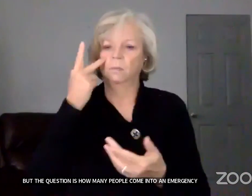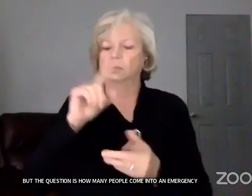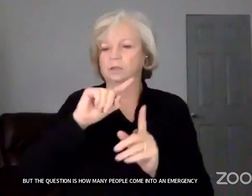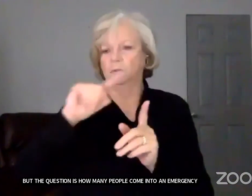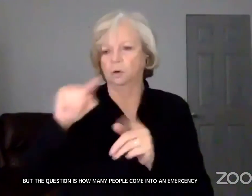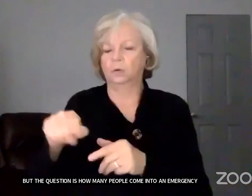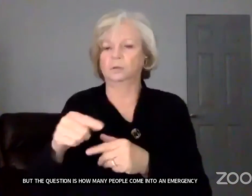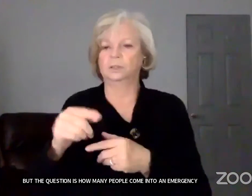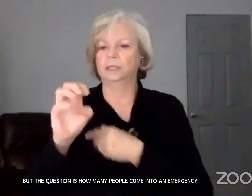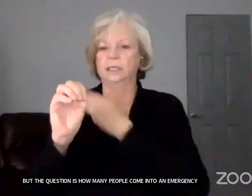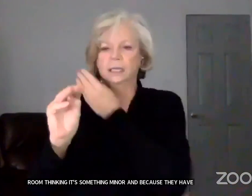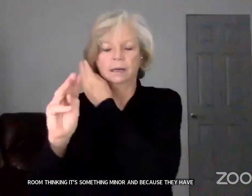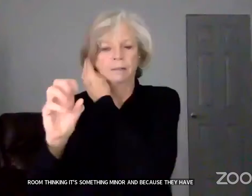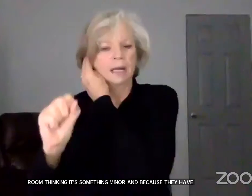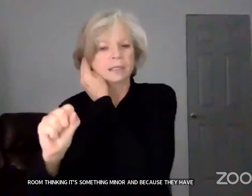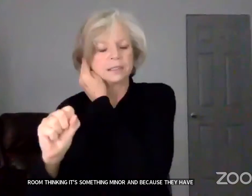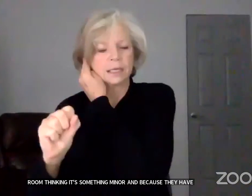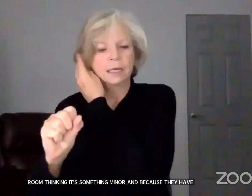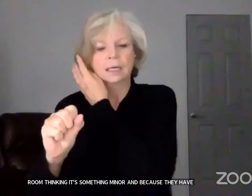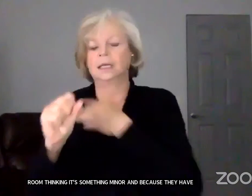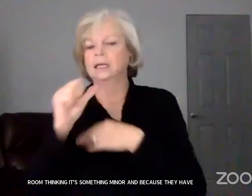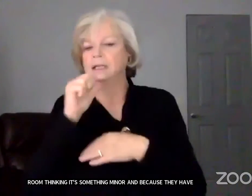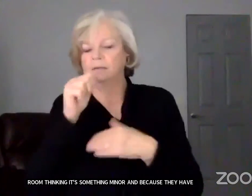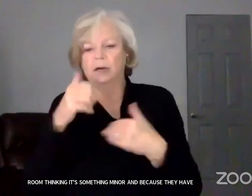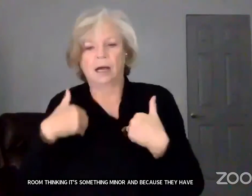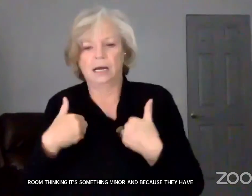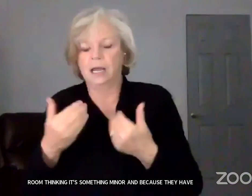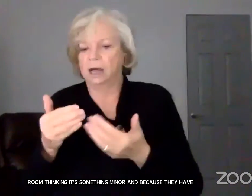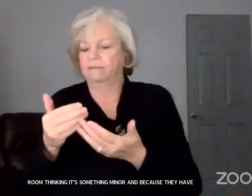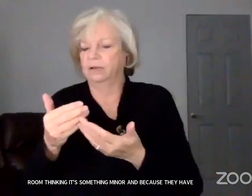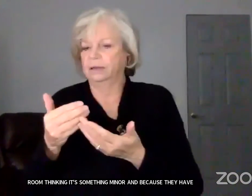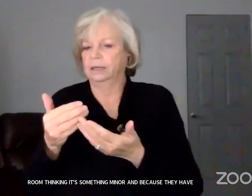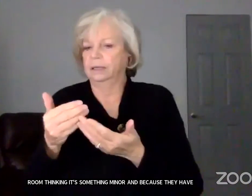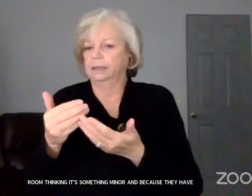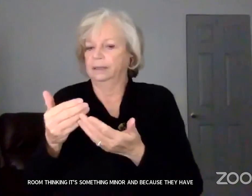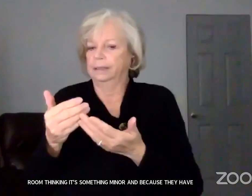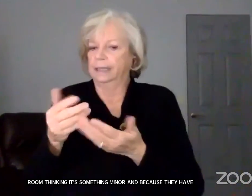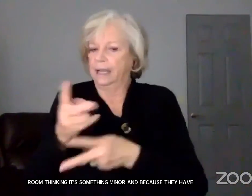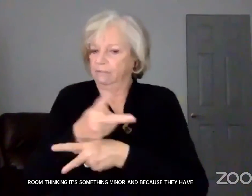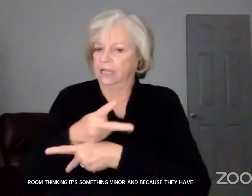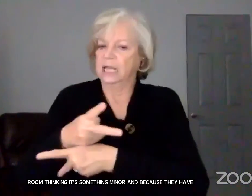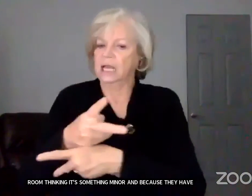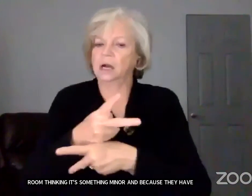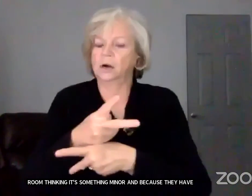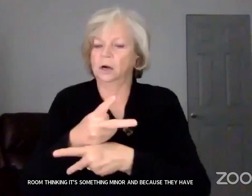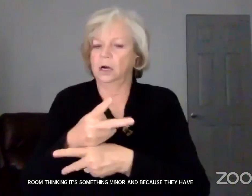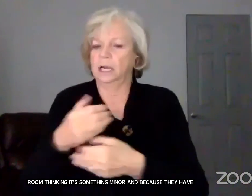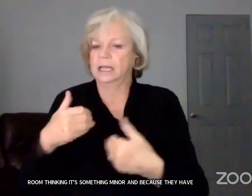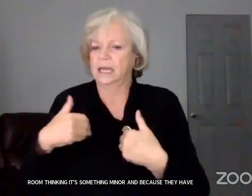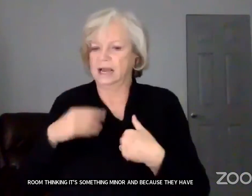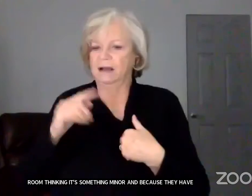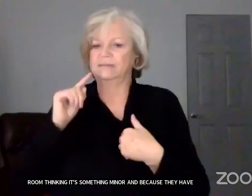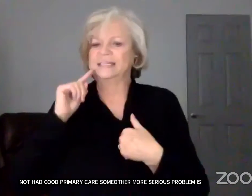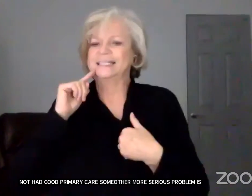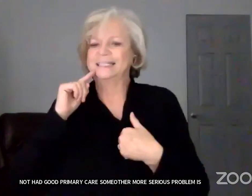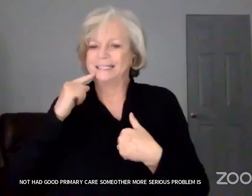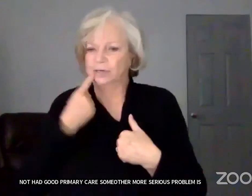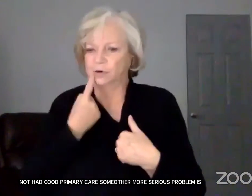primary care, some other more serious problem is discovered in that emergency room visit. So I'm just